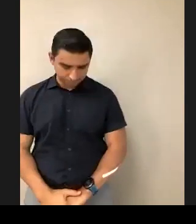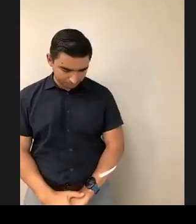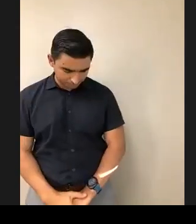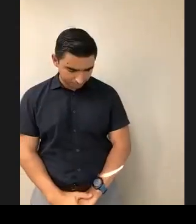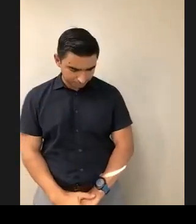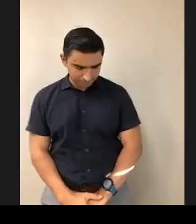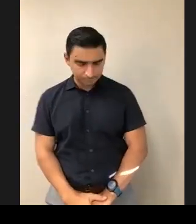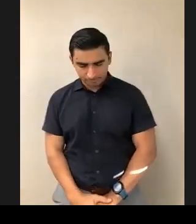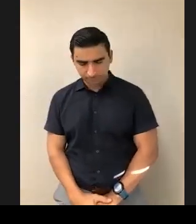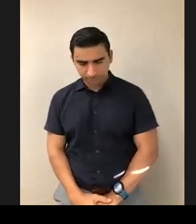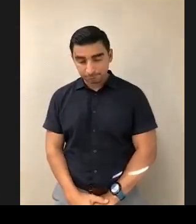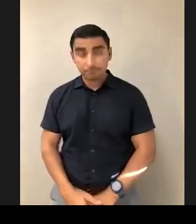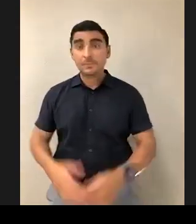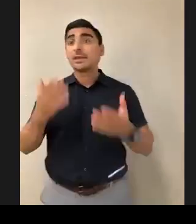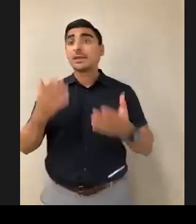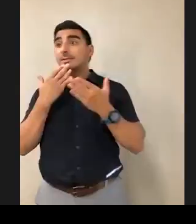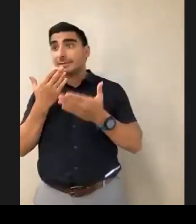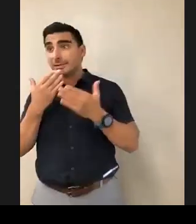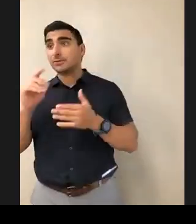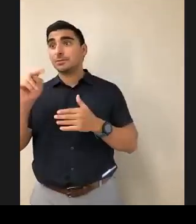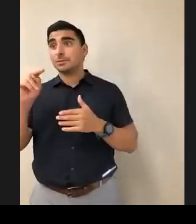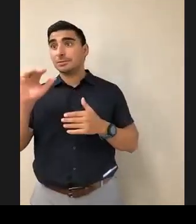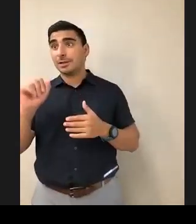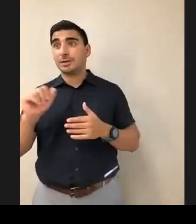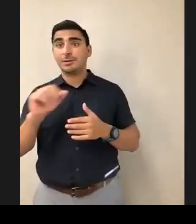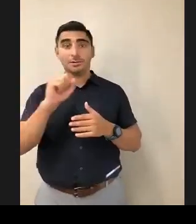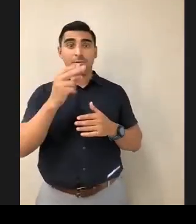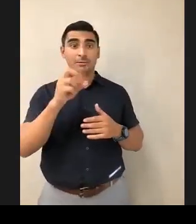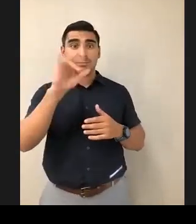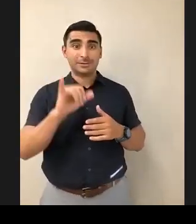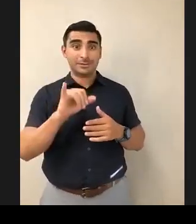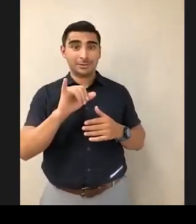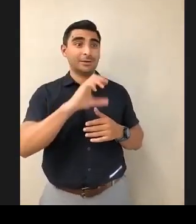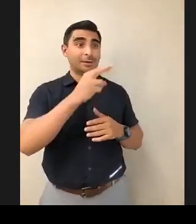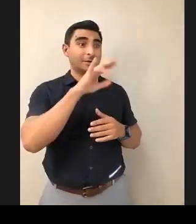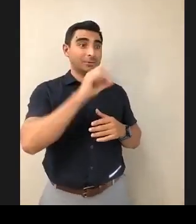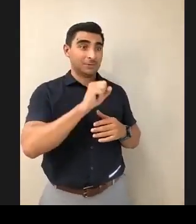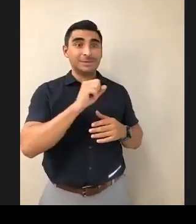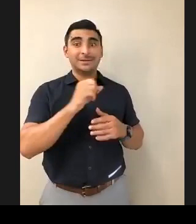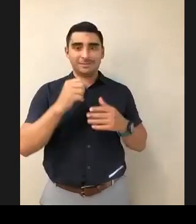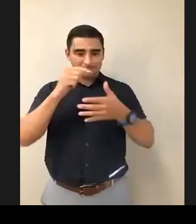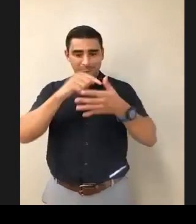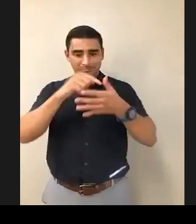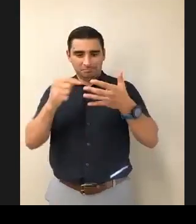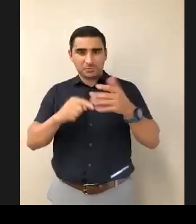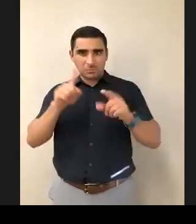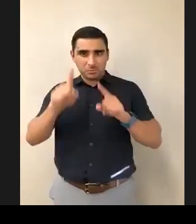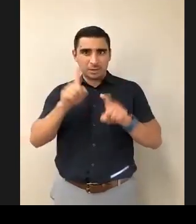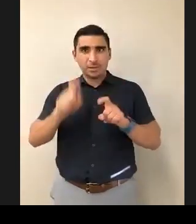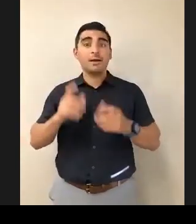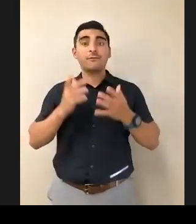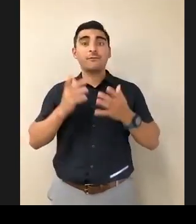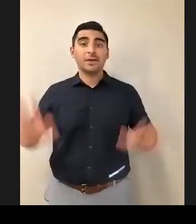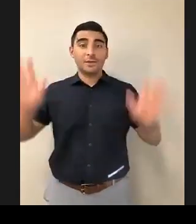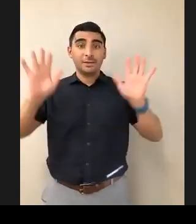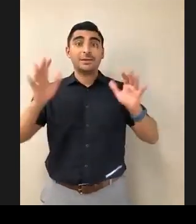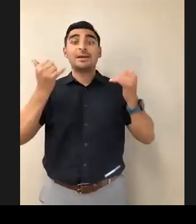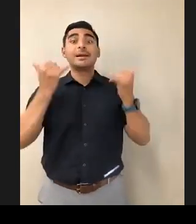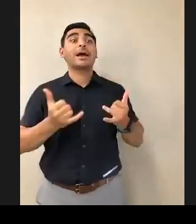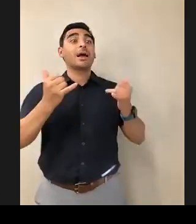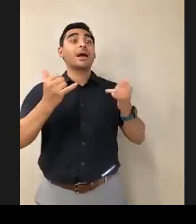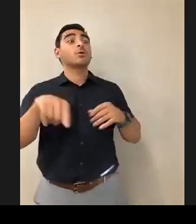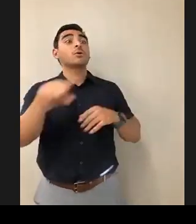Sherry. And thank you, Tanya. And thank you, Chris. We're finished with the questions. For our audience, we have